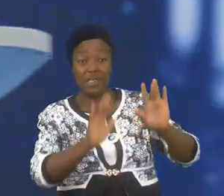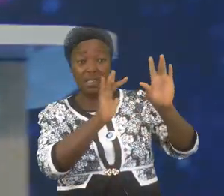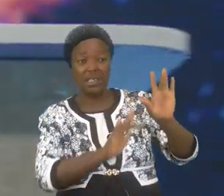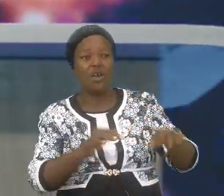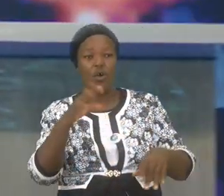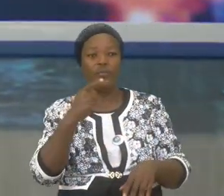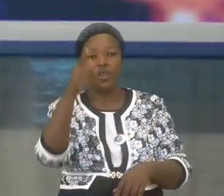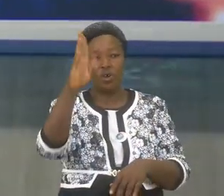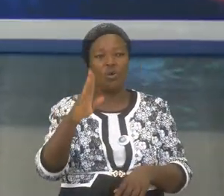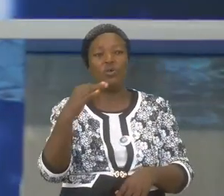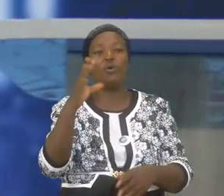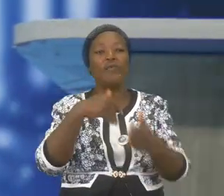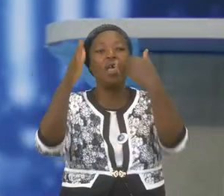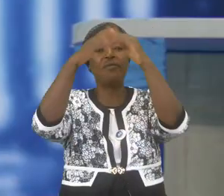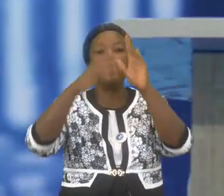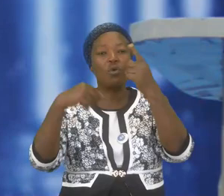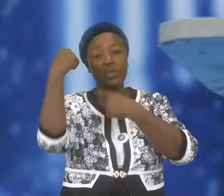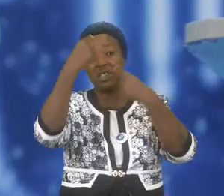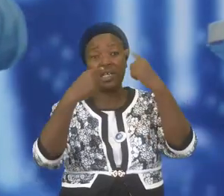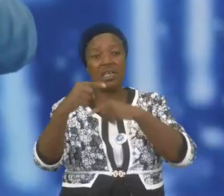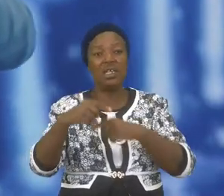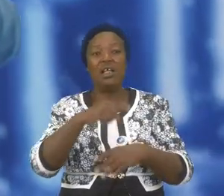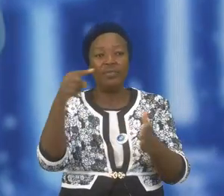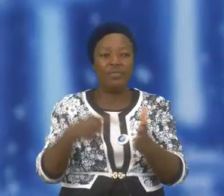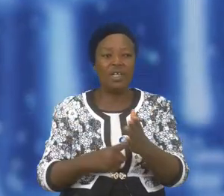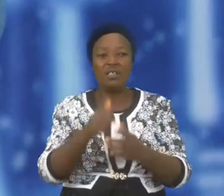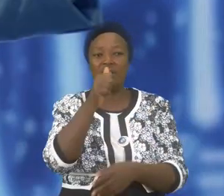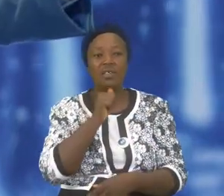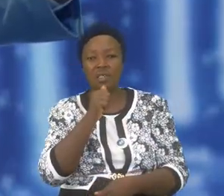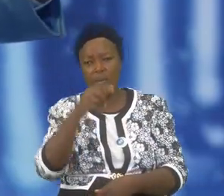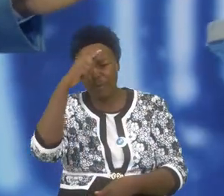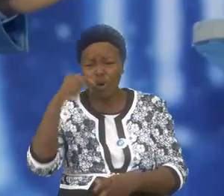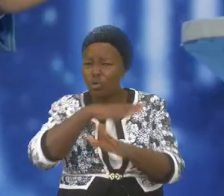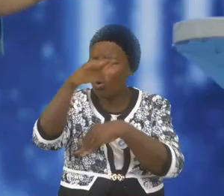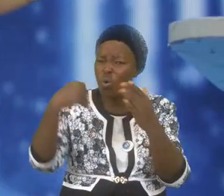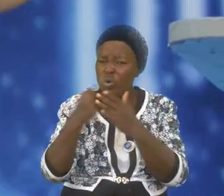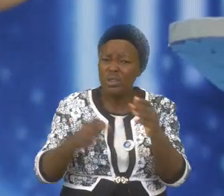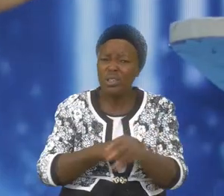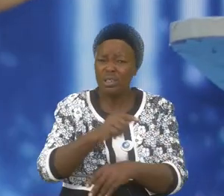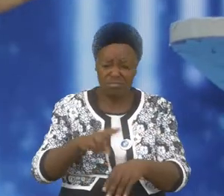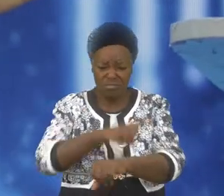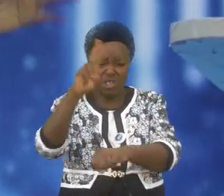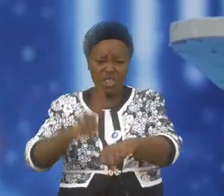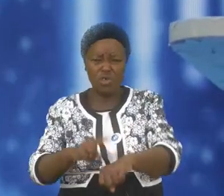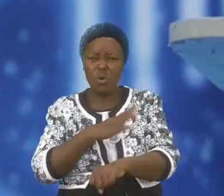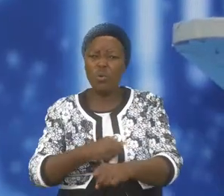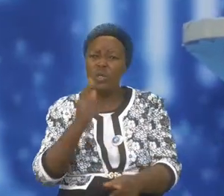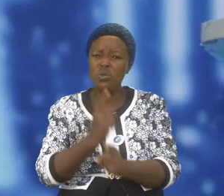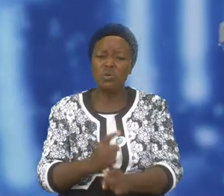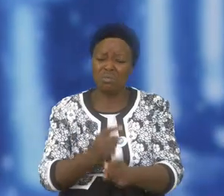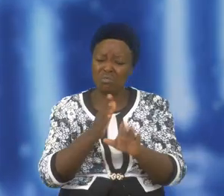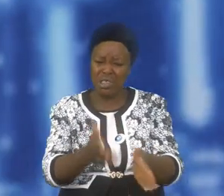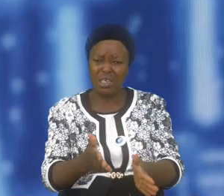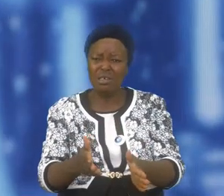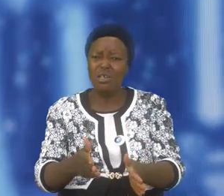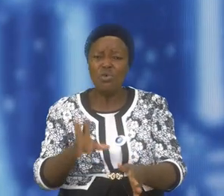nation was kept at a standstill. Not only that, Nebuchadnezzar was afraid, all those